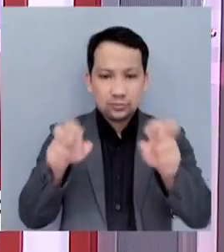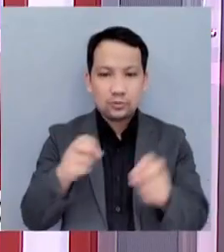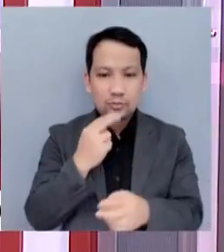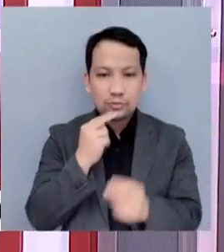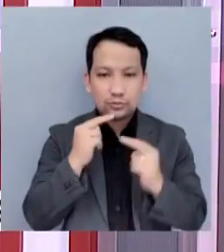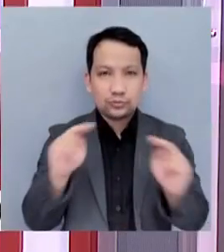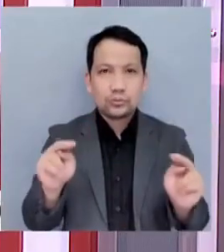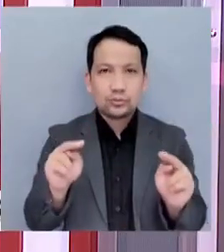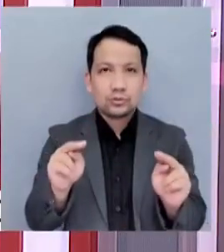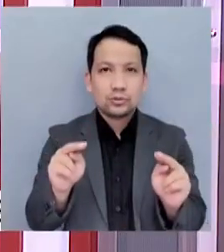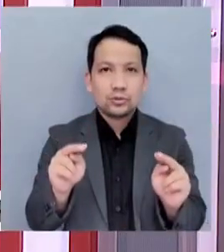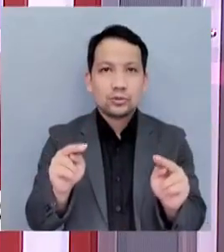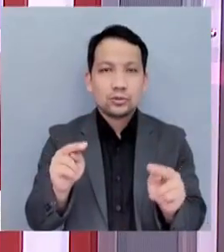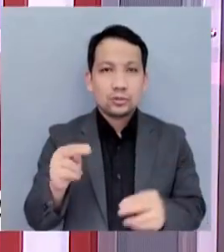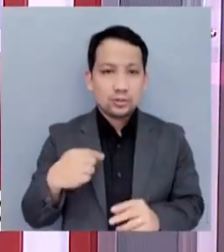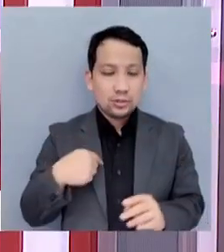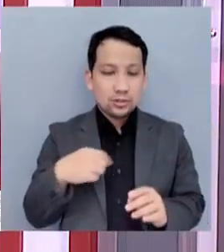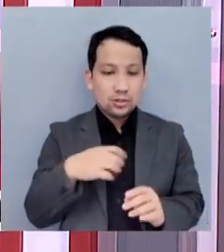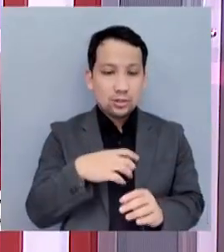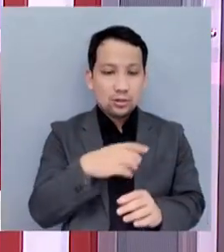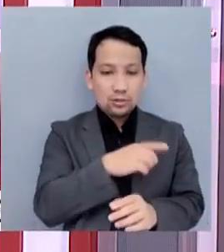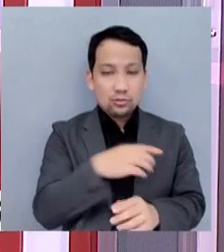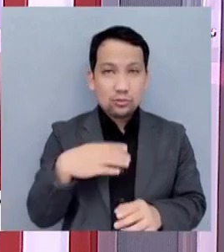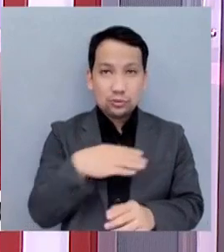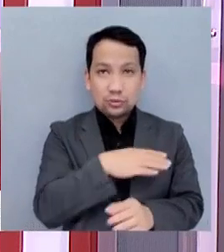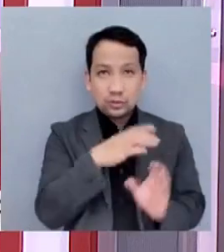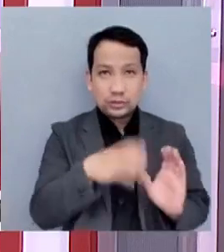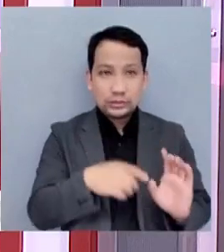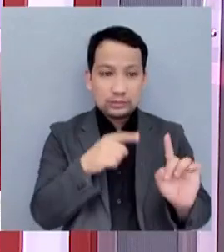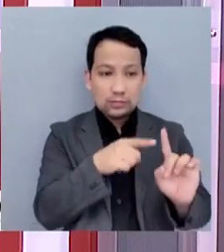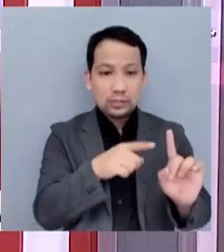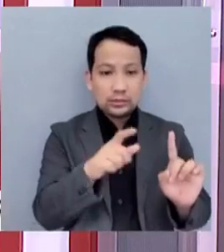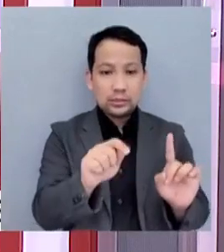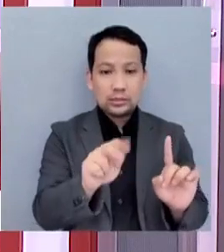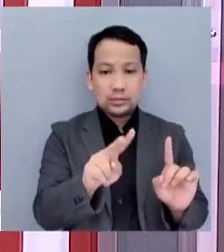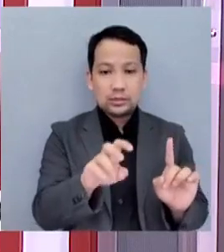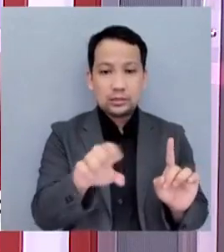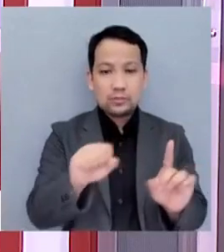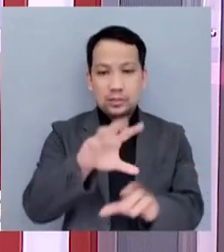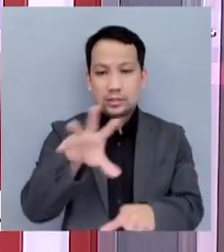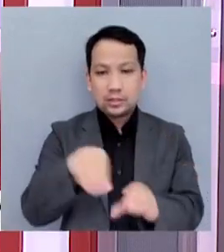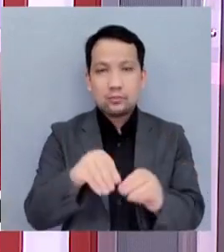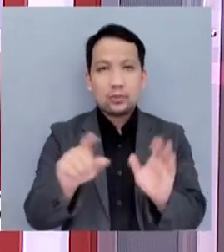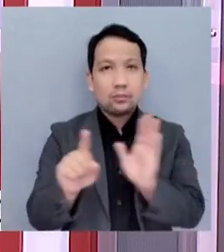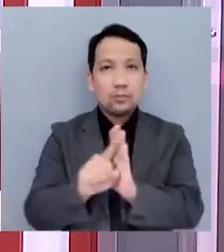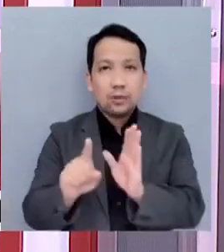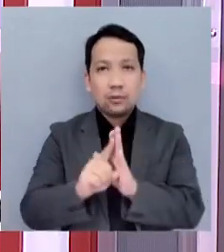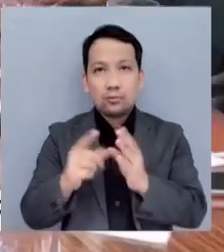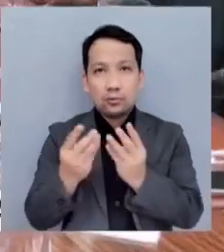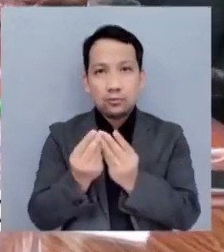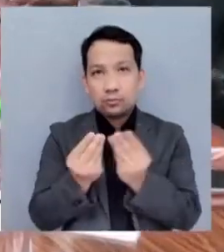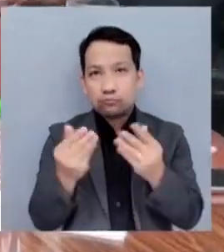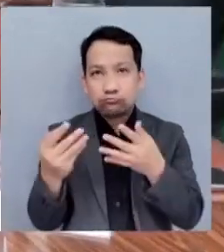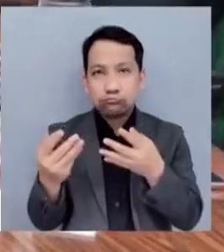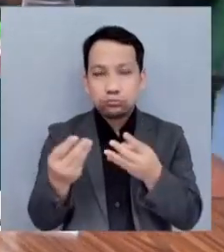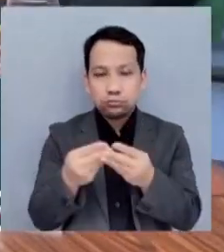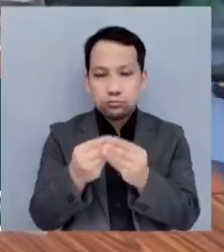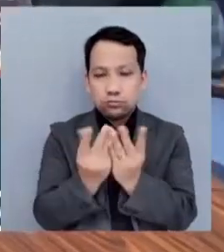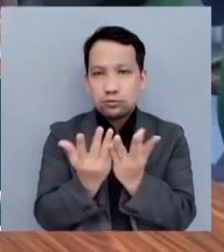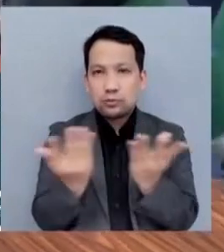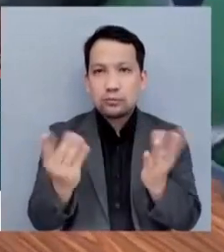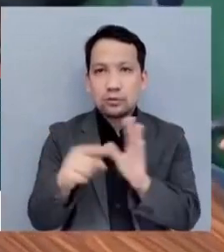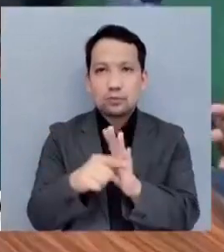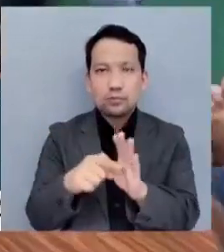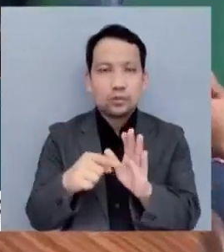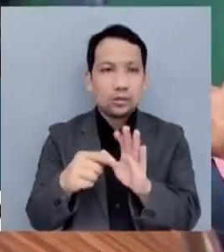Suspended lawmaker Arnulfo Teves Jr.'s alleged involvement in illegal gambling in focus in today's resumption of the Senate inquiry into the